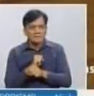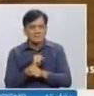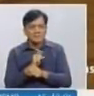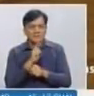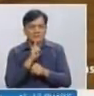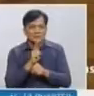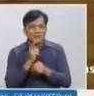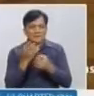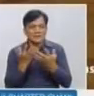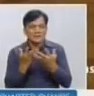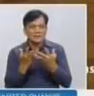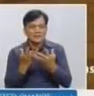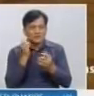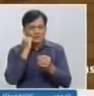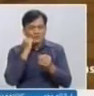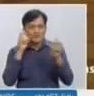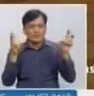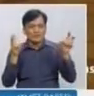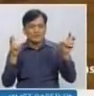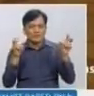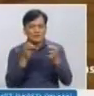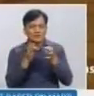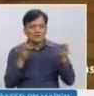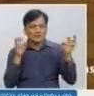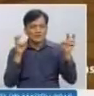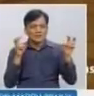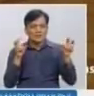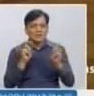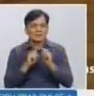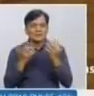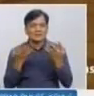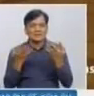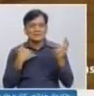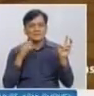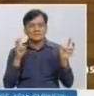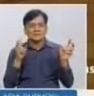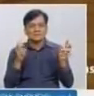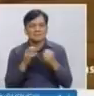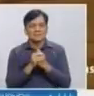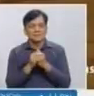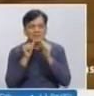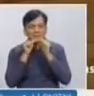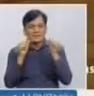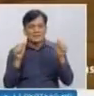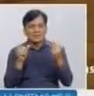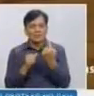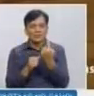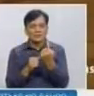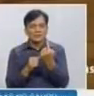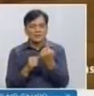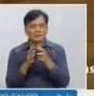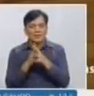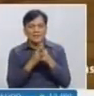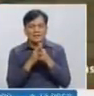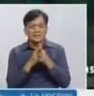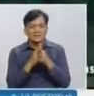may I quote, I have always quoted, but in my previous talks, one